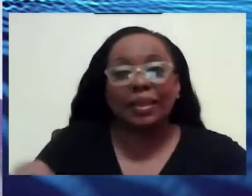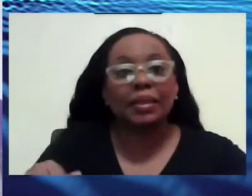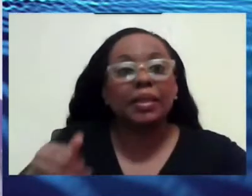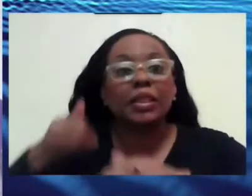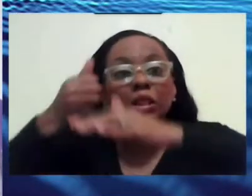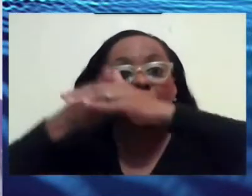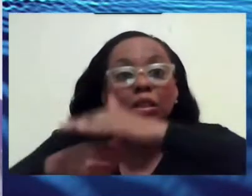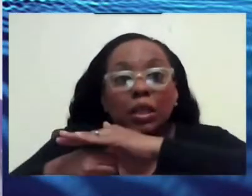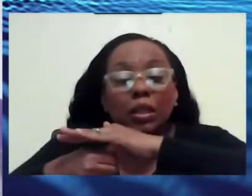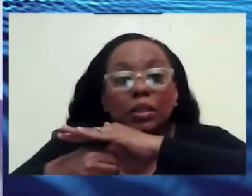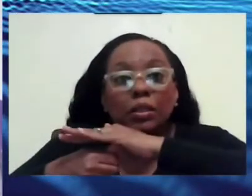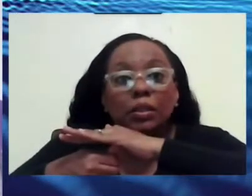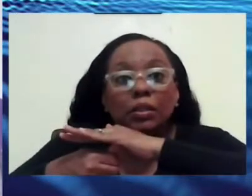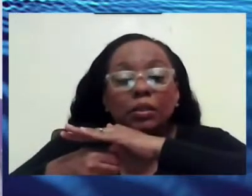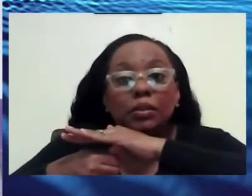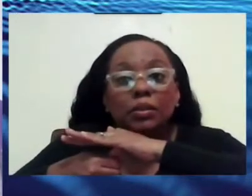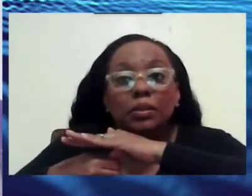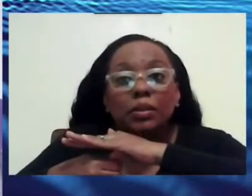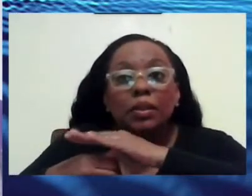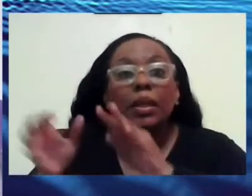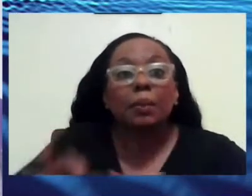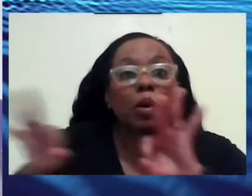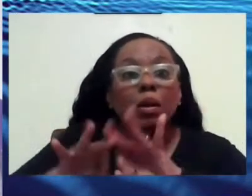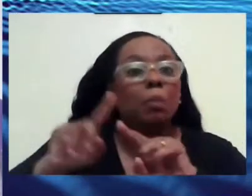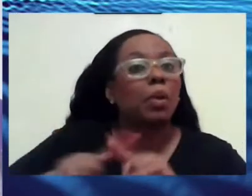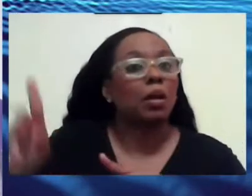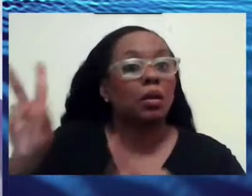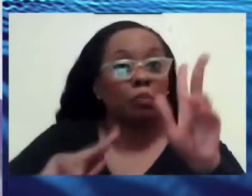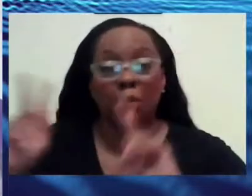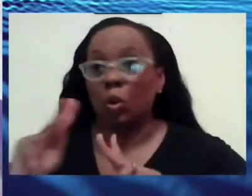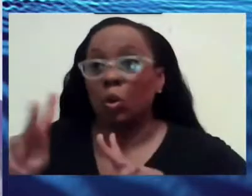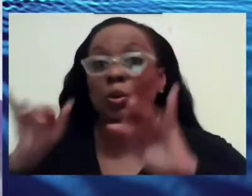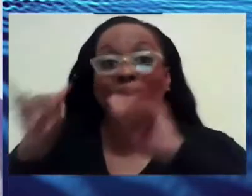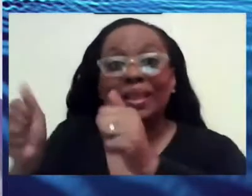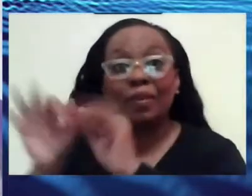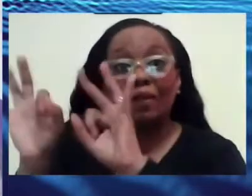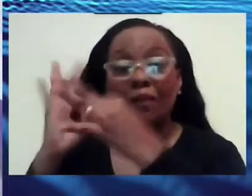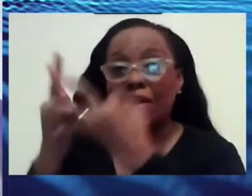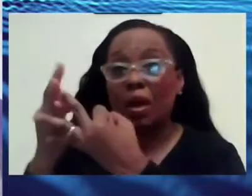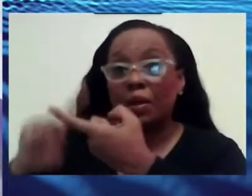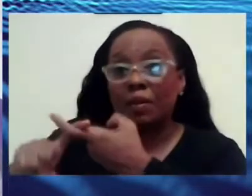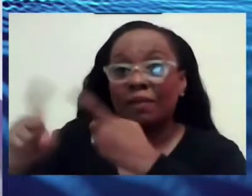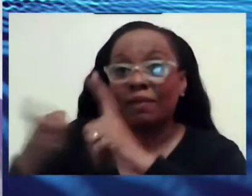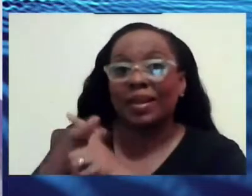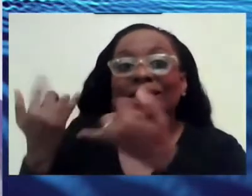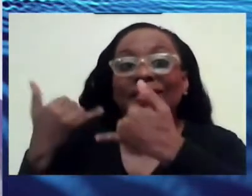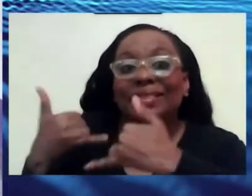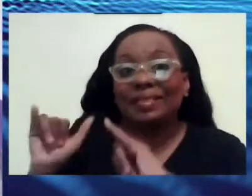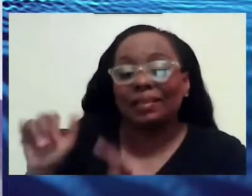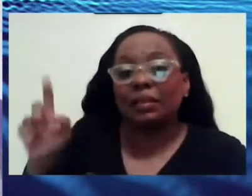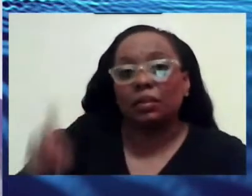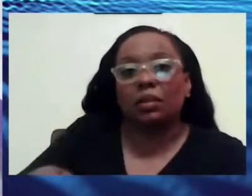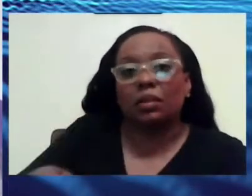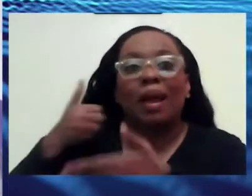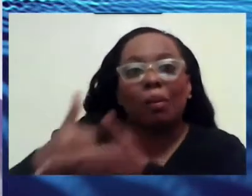also persons who are housed with friends and family, because as you would appreciate, there is then an